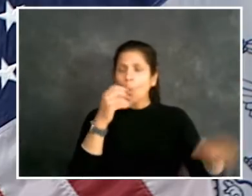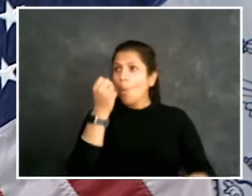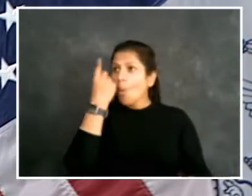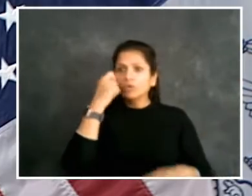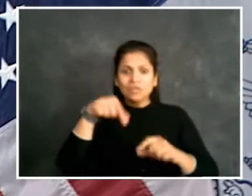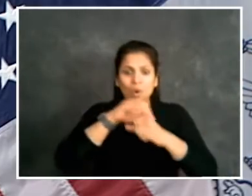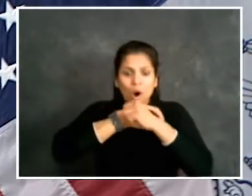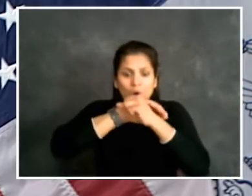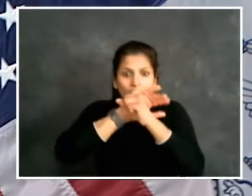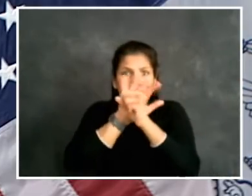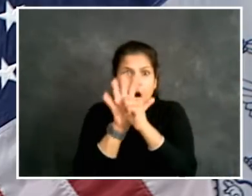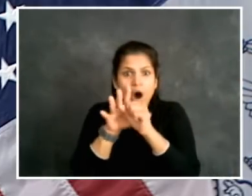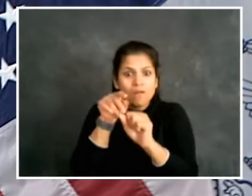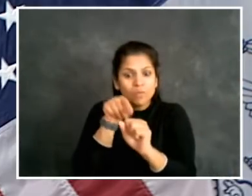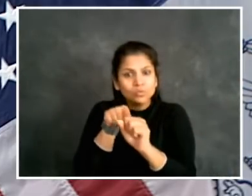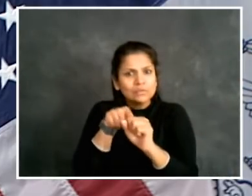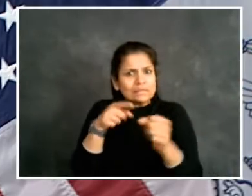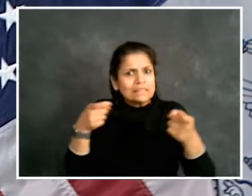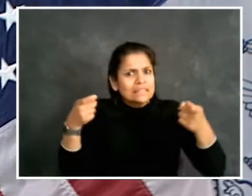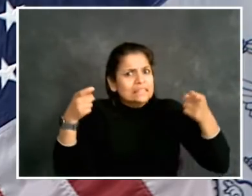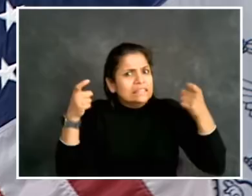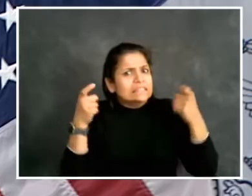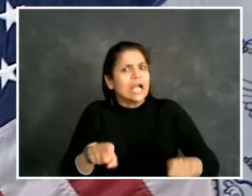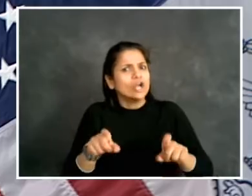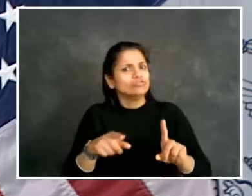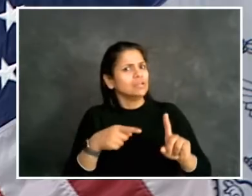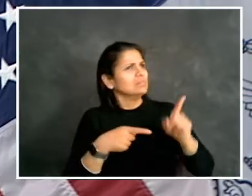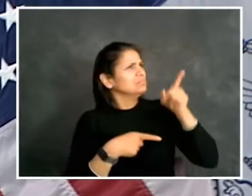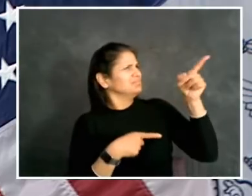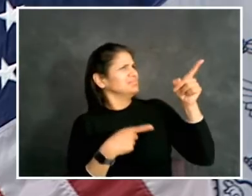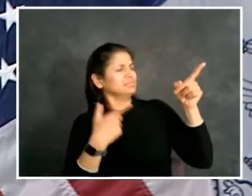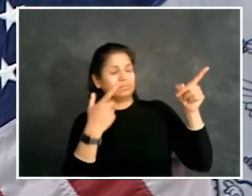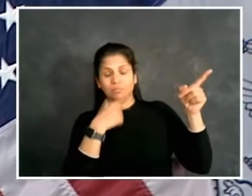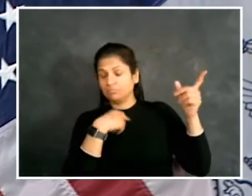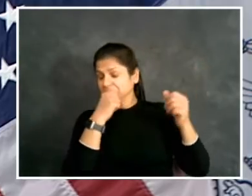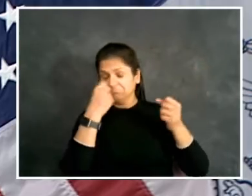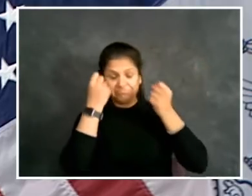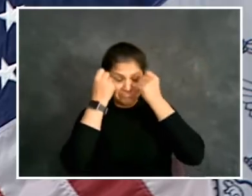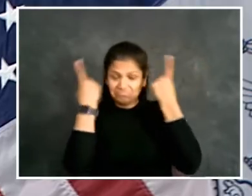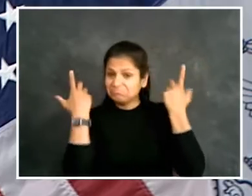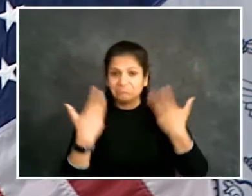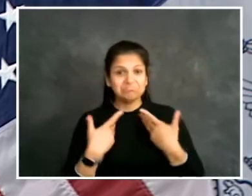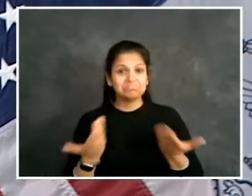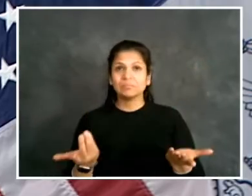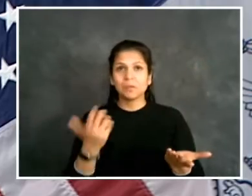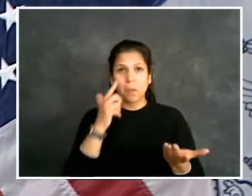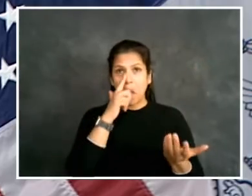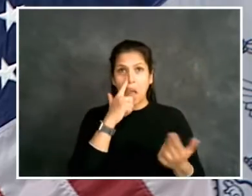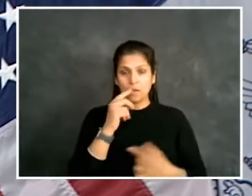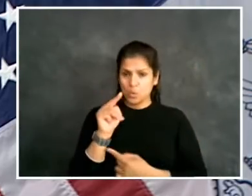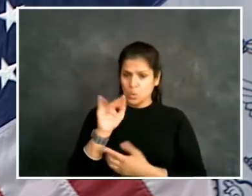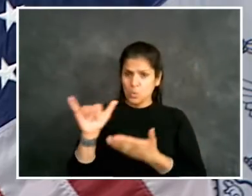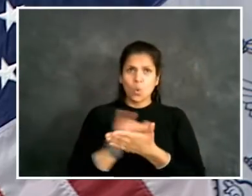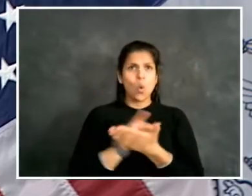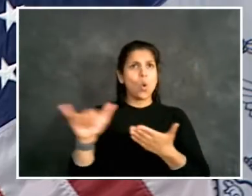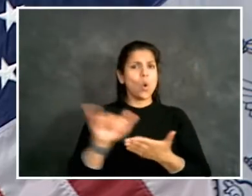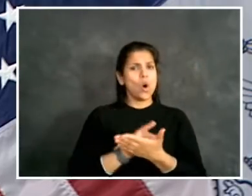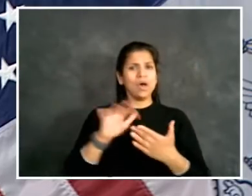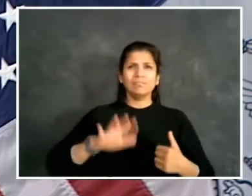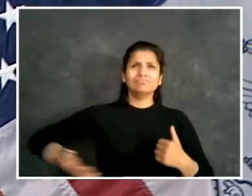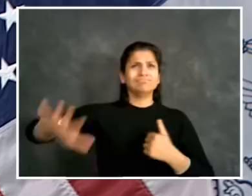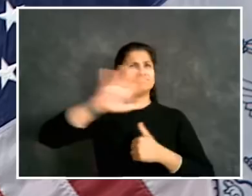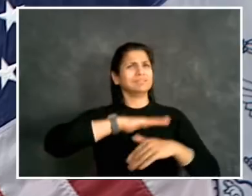New York City. We know we have not beaten this disease yet, and we're going to take a tough line and hold the line until we do beat this